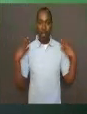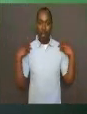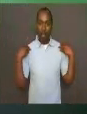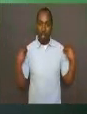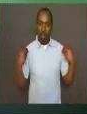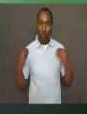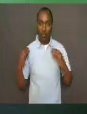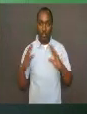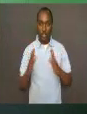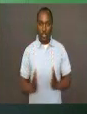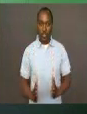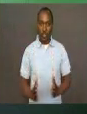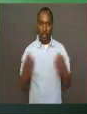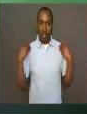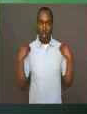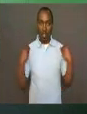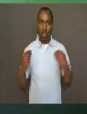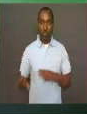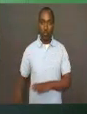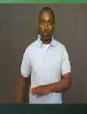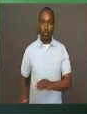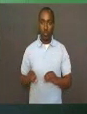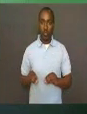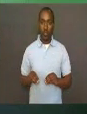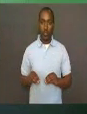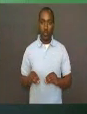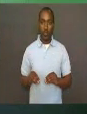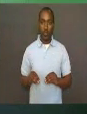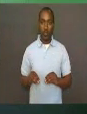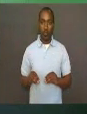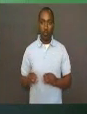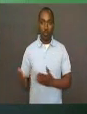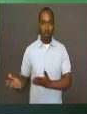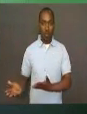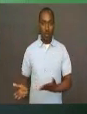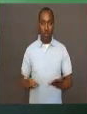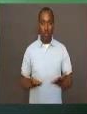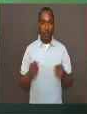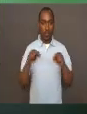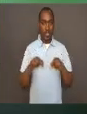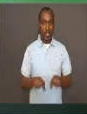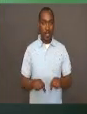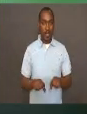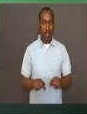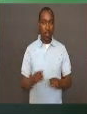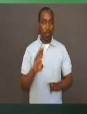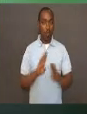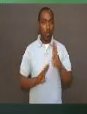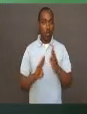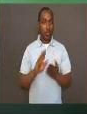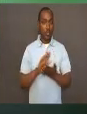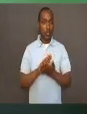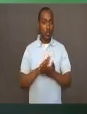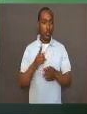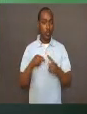Hello, teacher. Hello, students. Welcome to today's biology